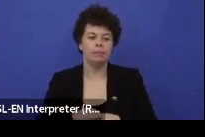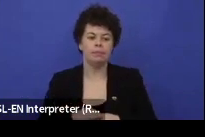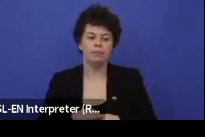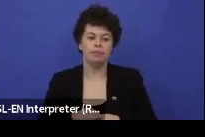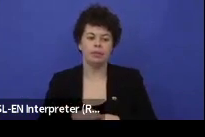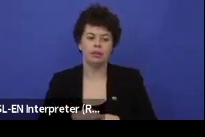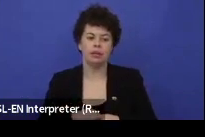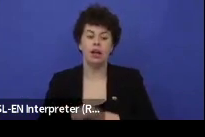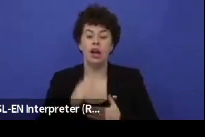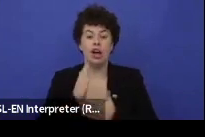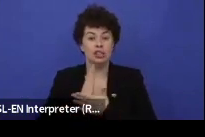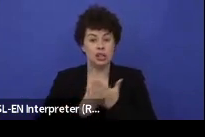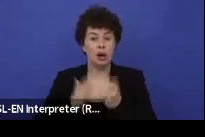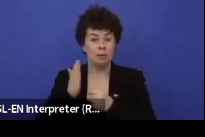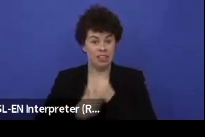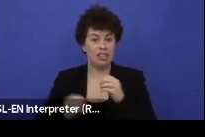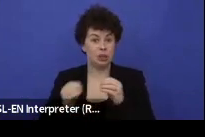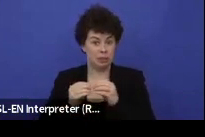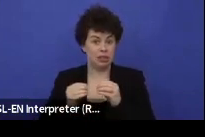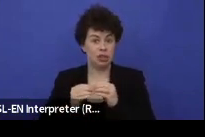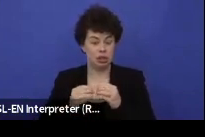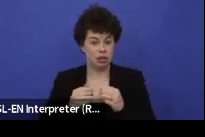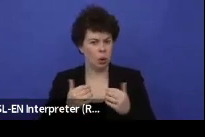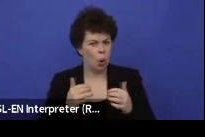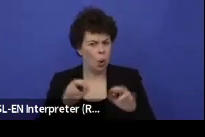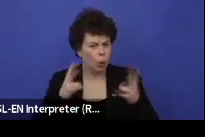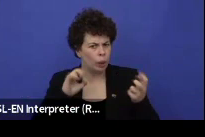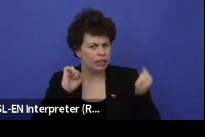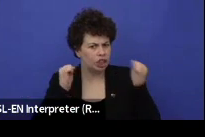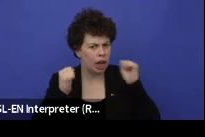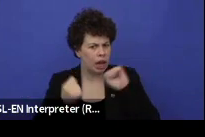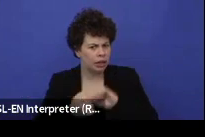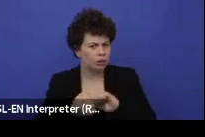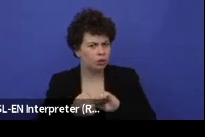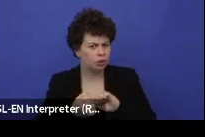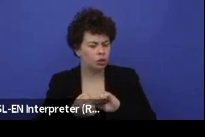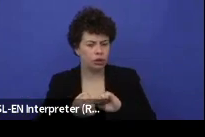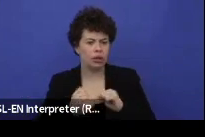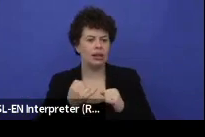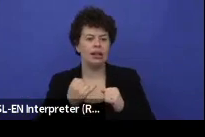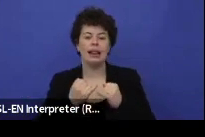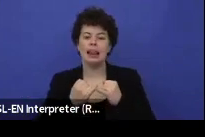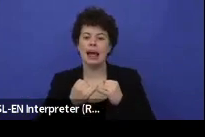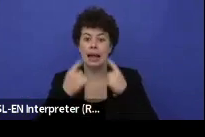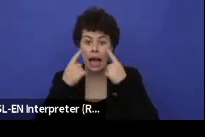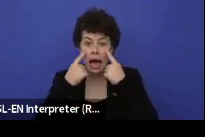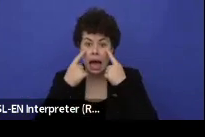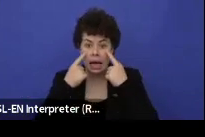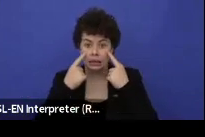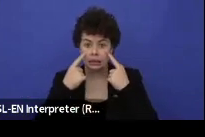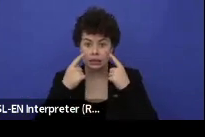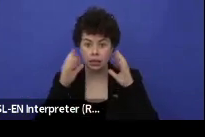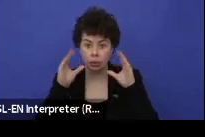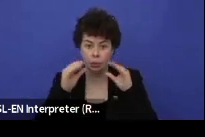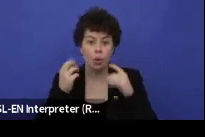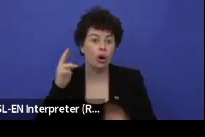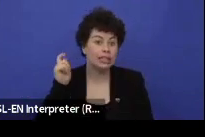that they'd actually experienced really quite rapid changes in things like eyesight. They developed